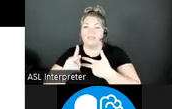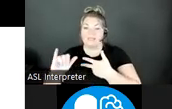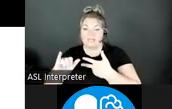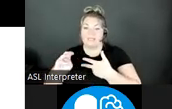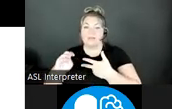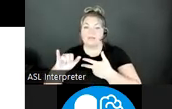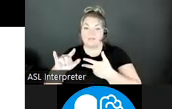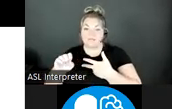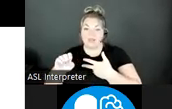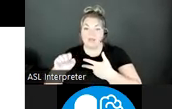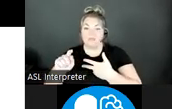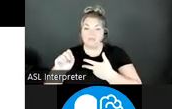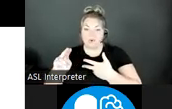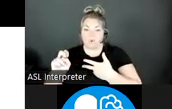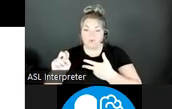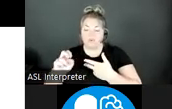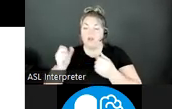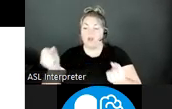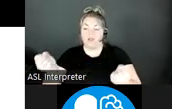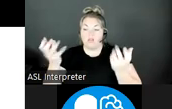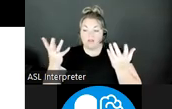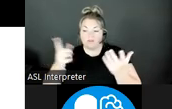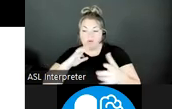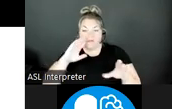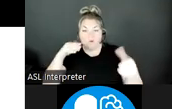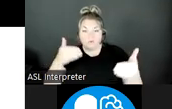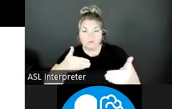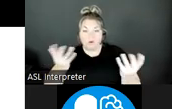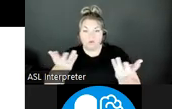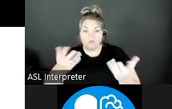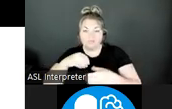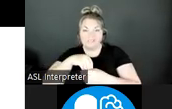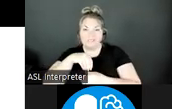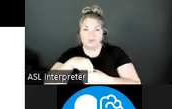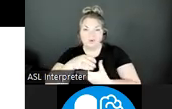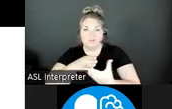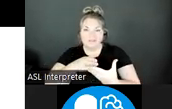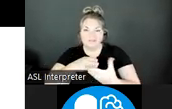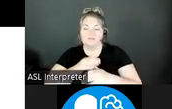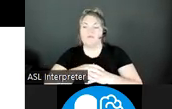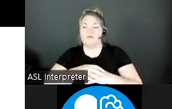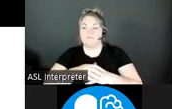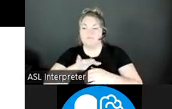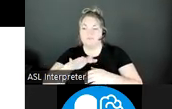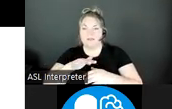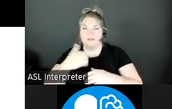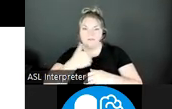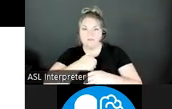milestones. A lot of them are focused on the internal piece, kind of as we've